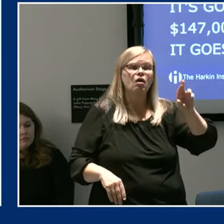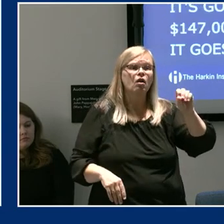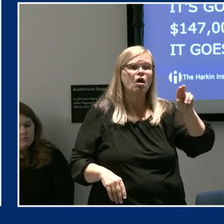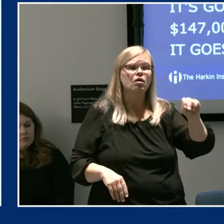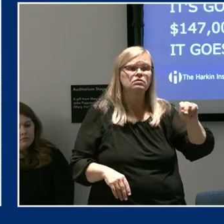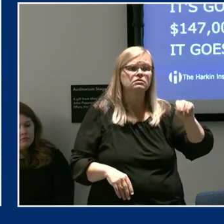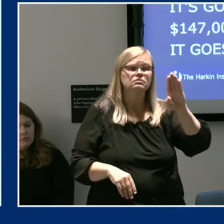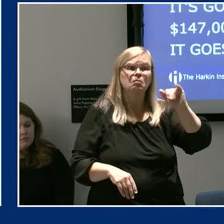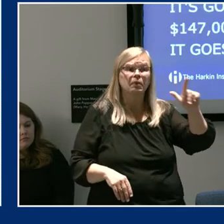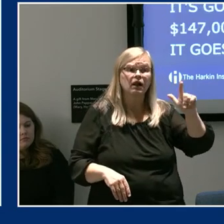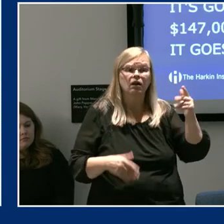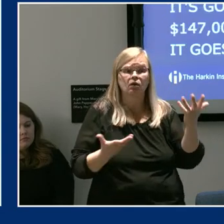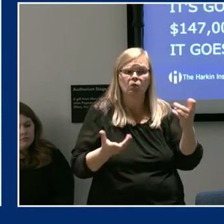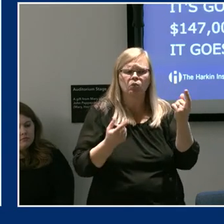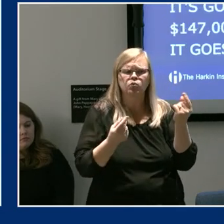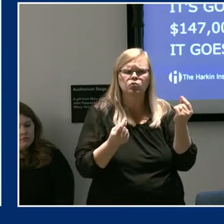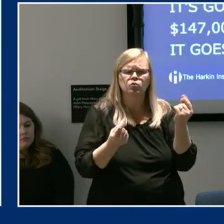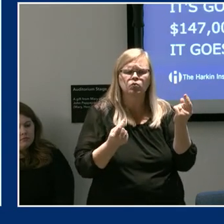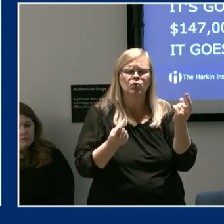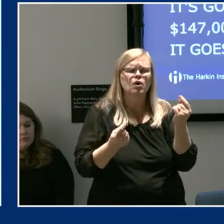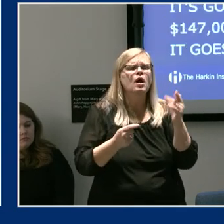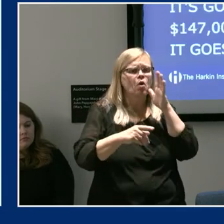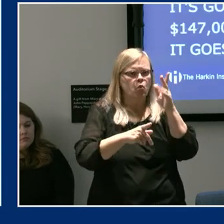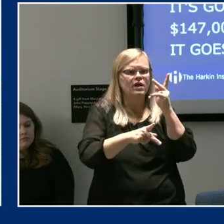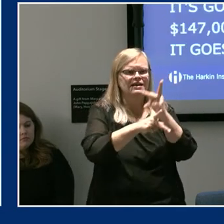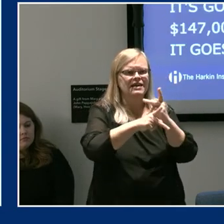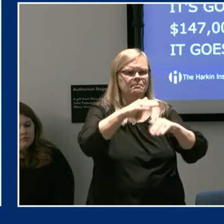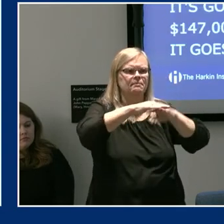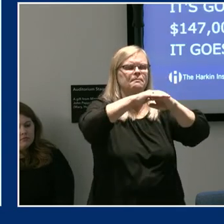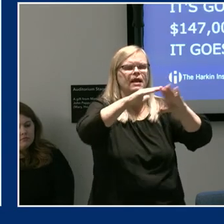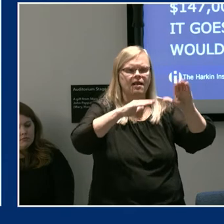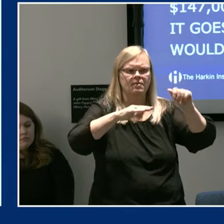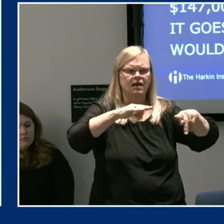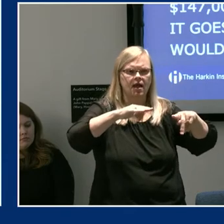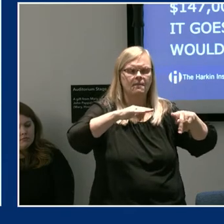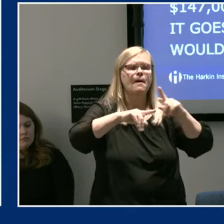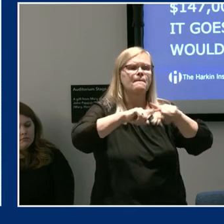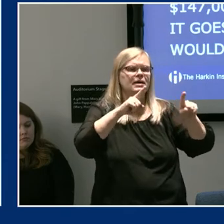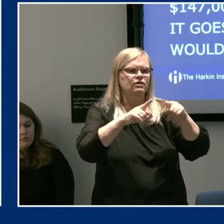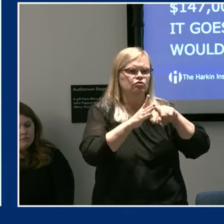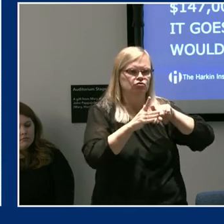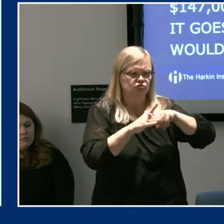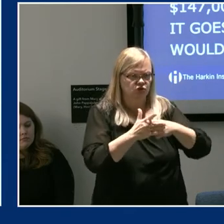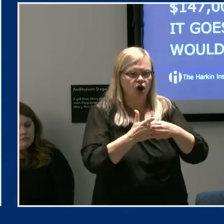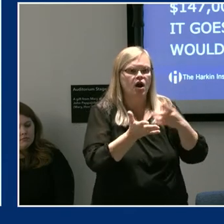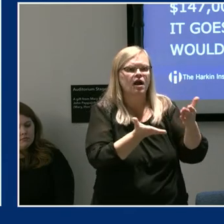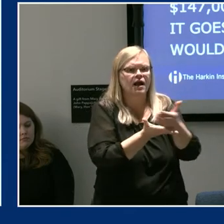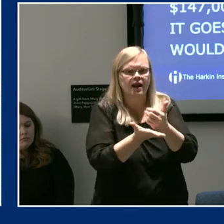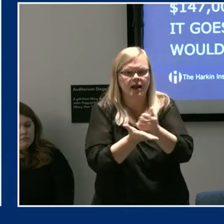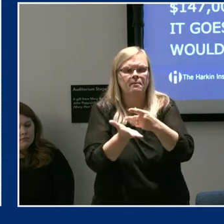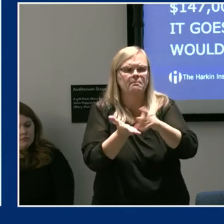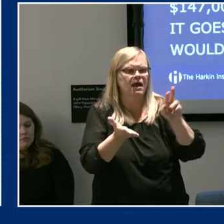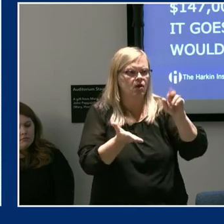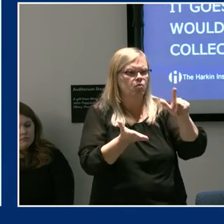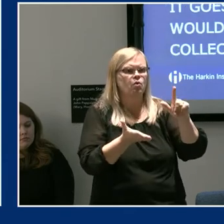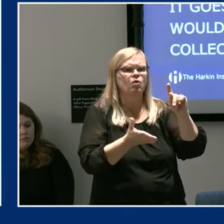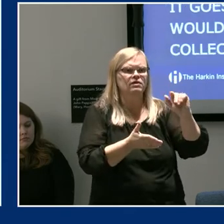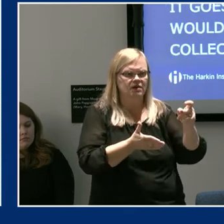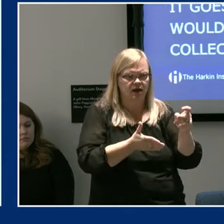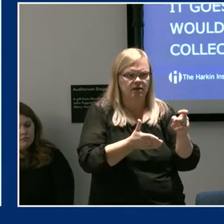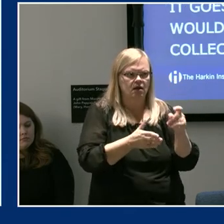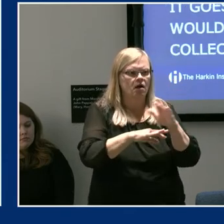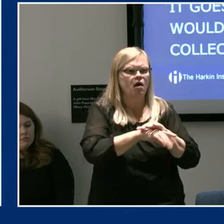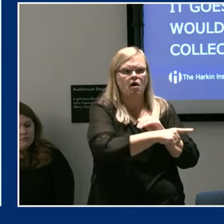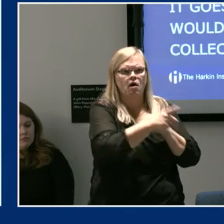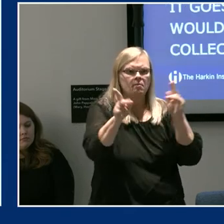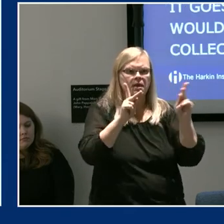would keep the cap at what it is, but start collecting payroll taxes again on wages